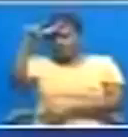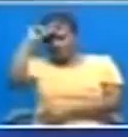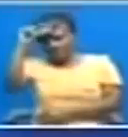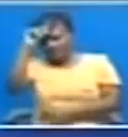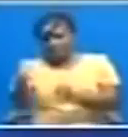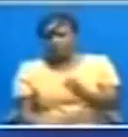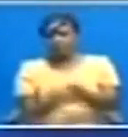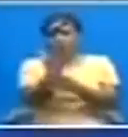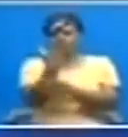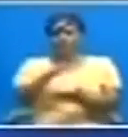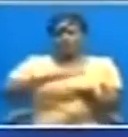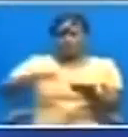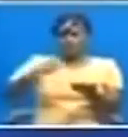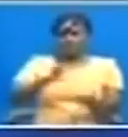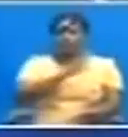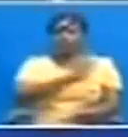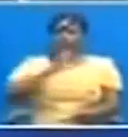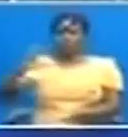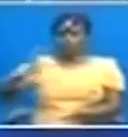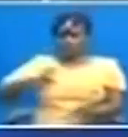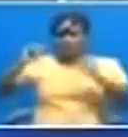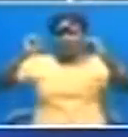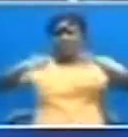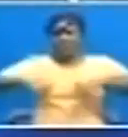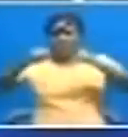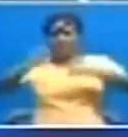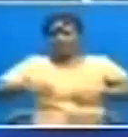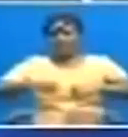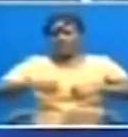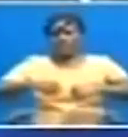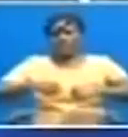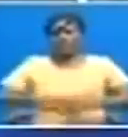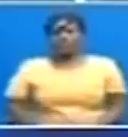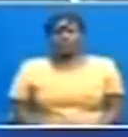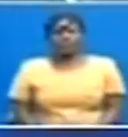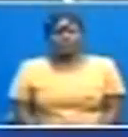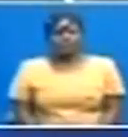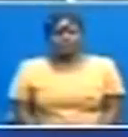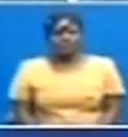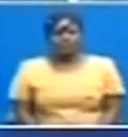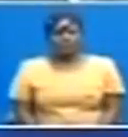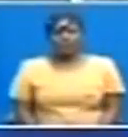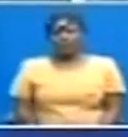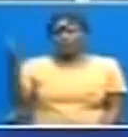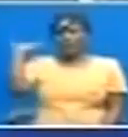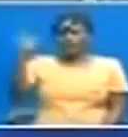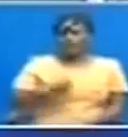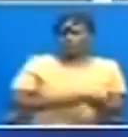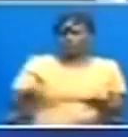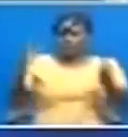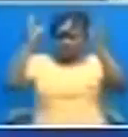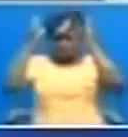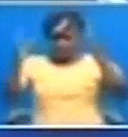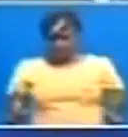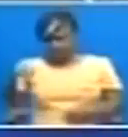to form a conciliatory committee and arbitrate the matter within 1 month. Following last week's ruling,